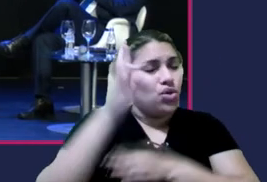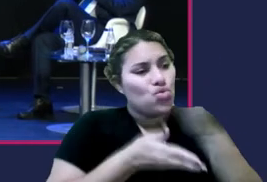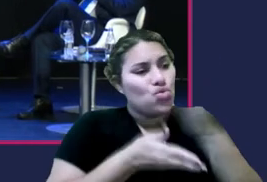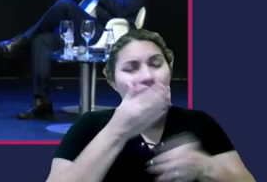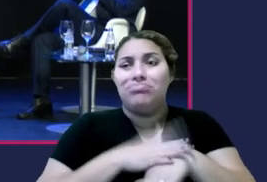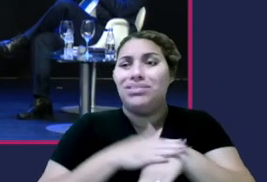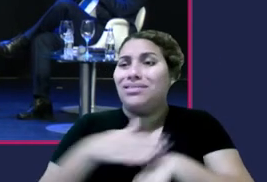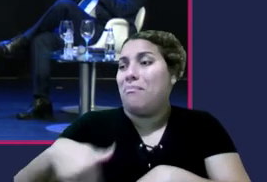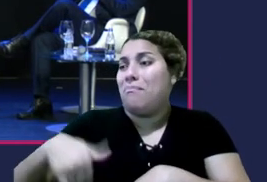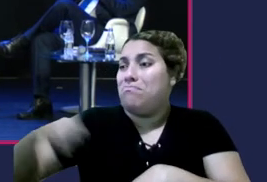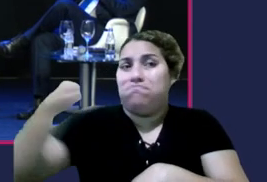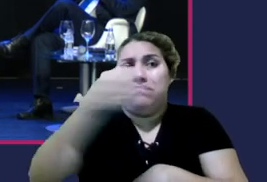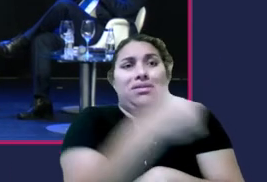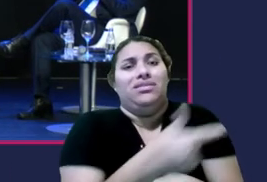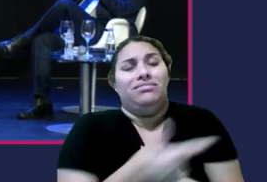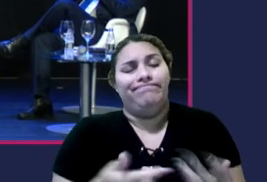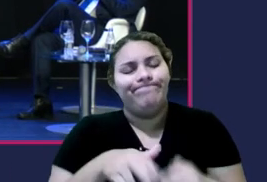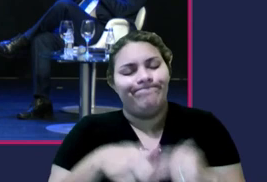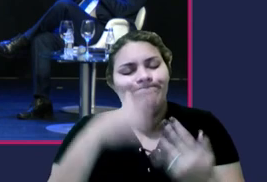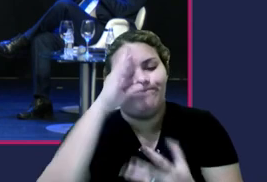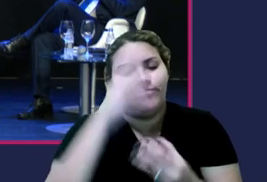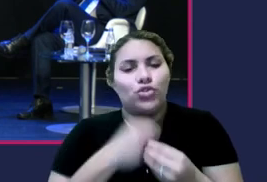provide them this service.